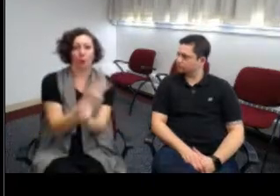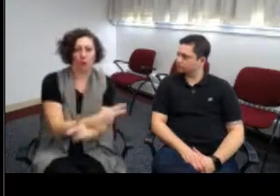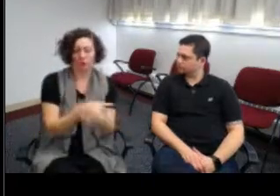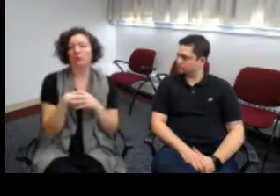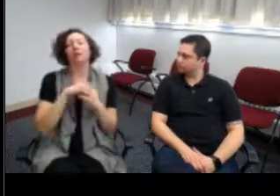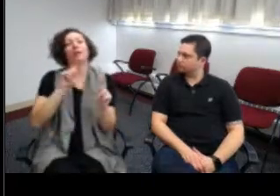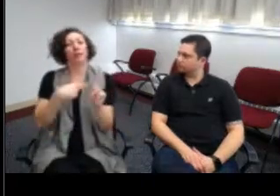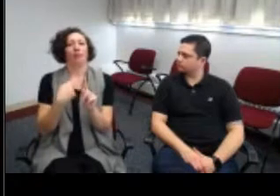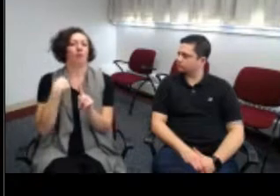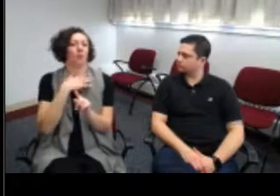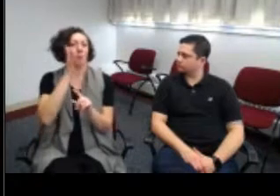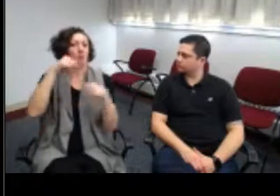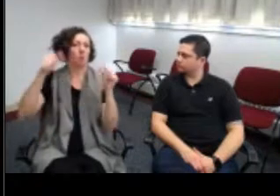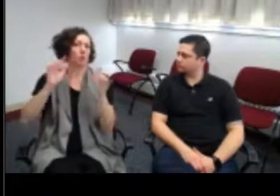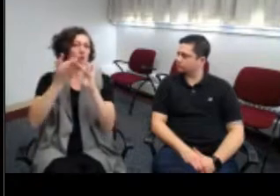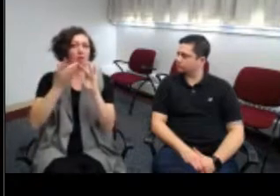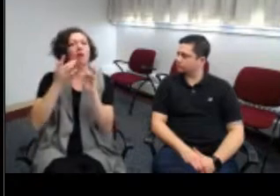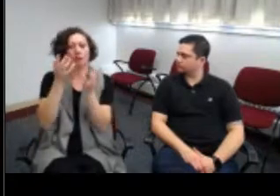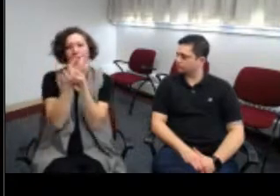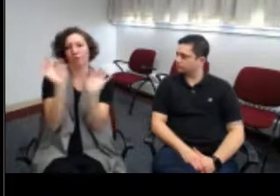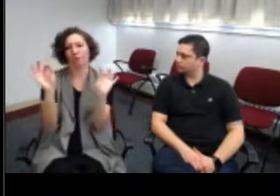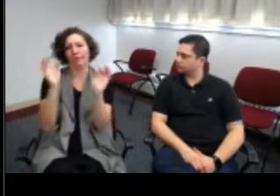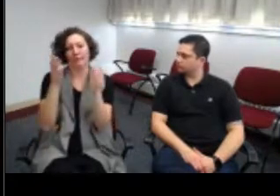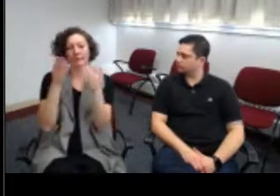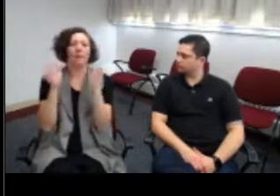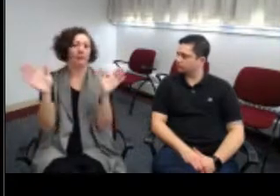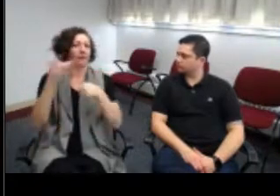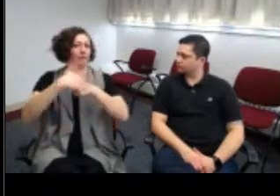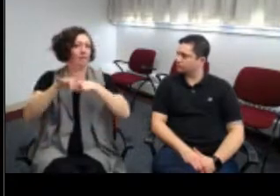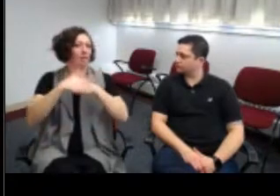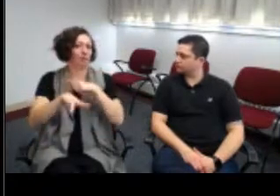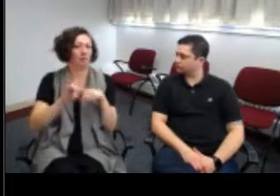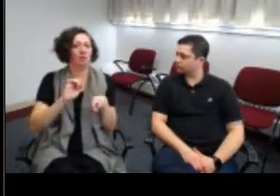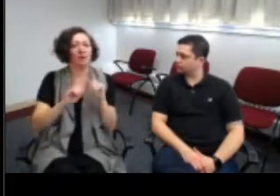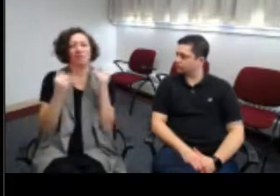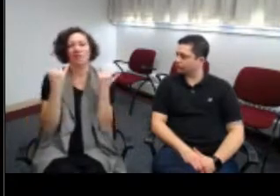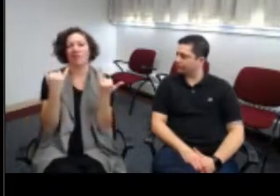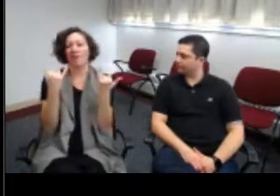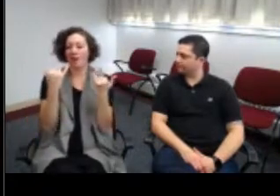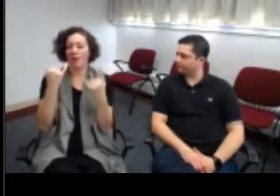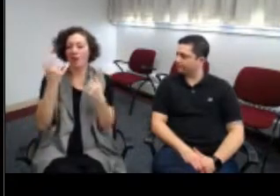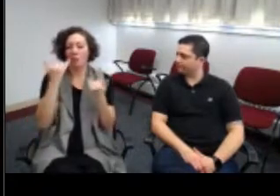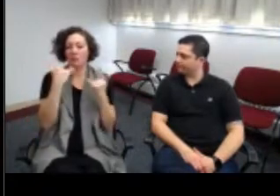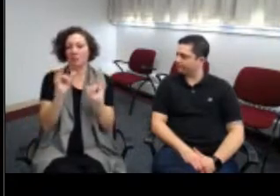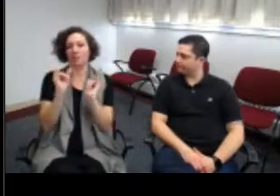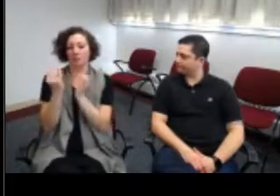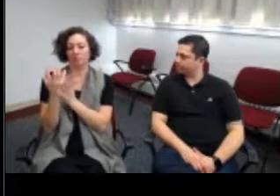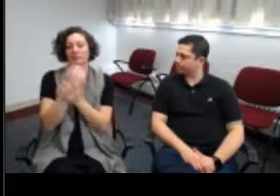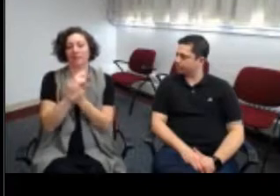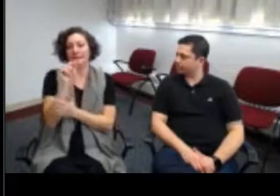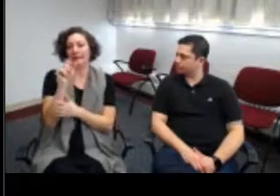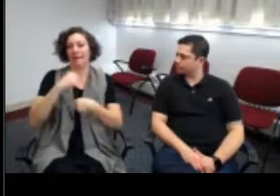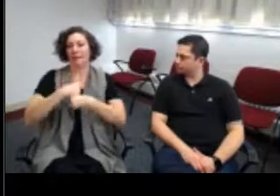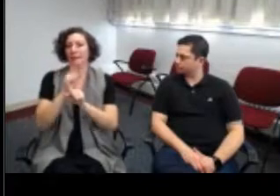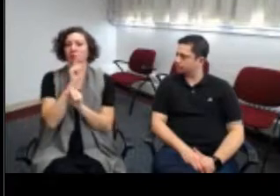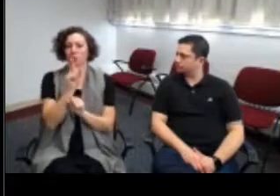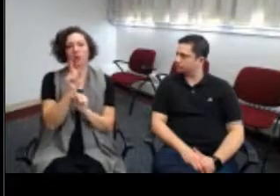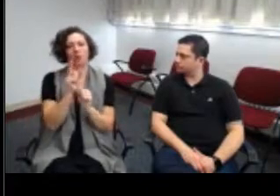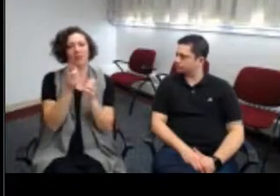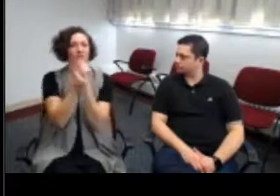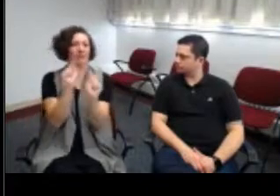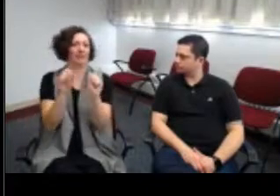triggering people, and causing them to become worse, then we will be posting those online, and that'll be free for public use.